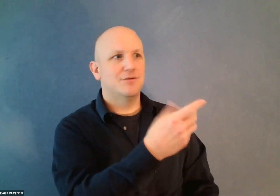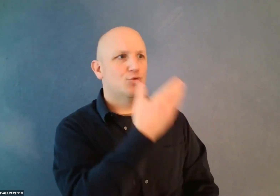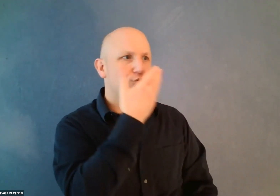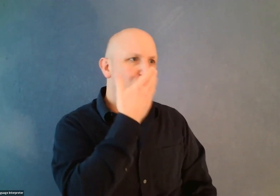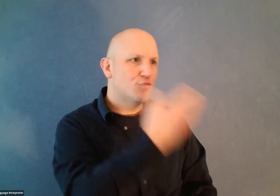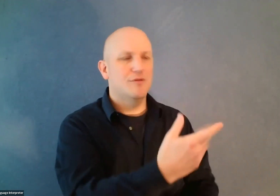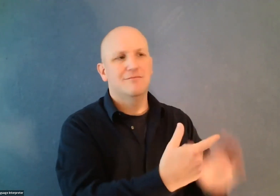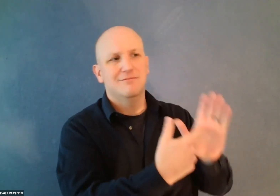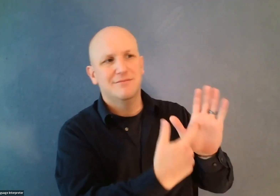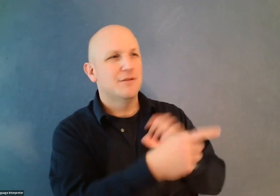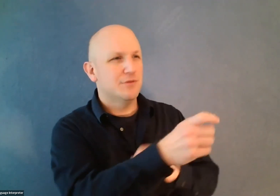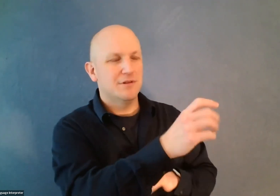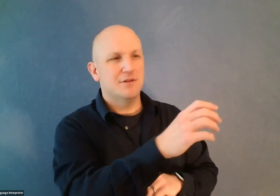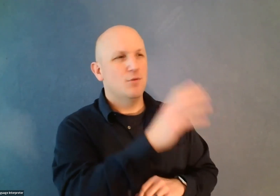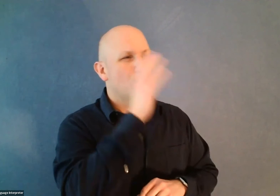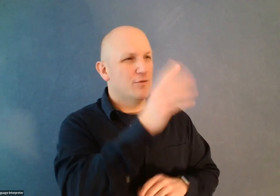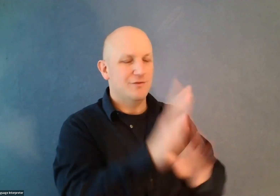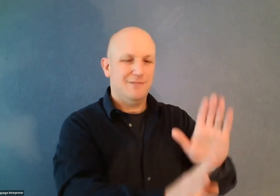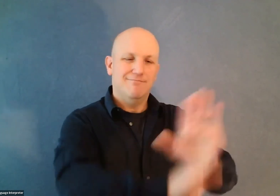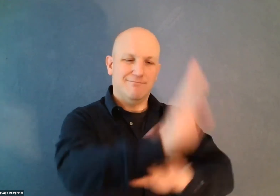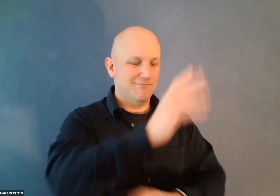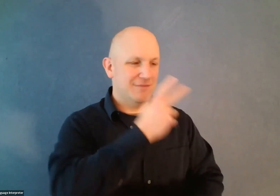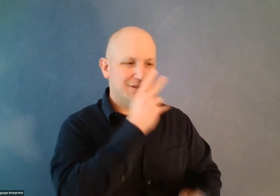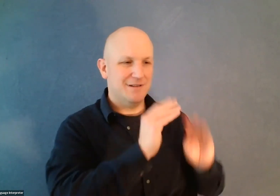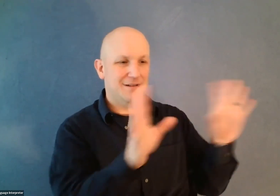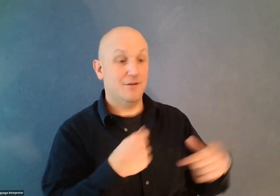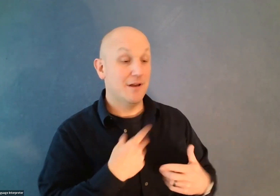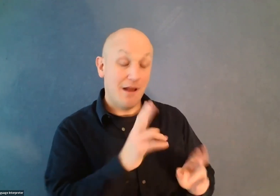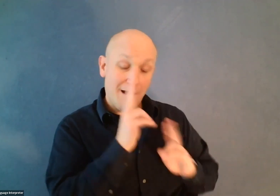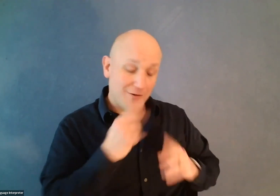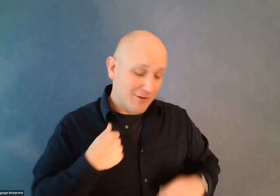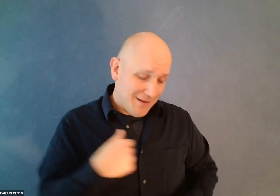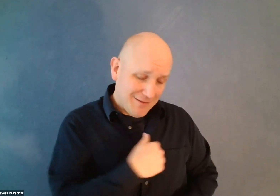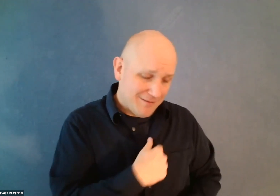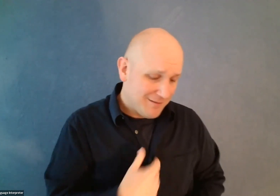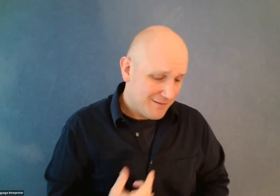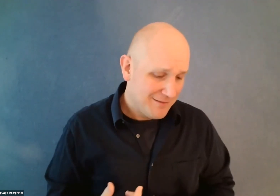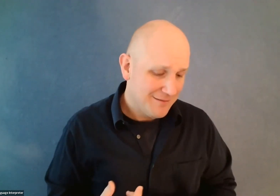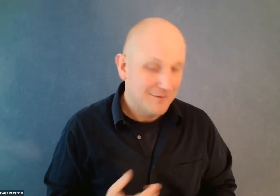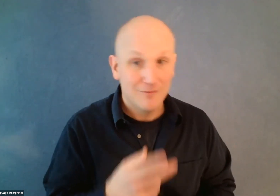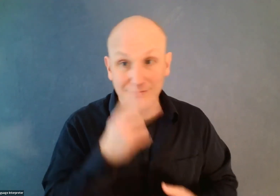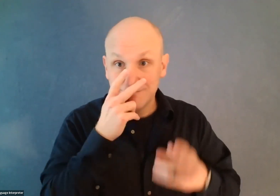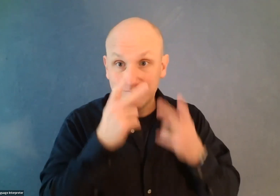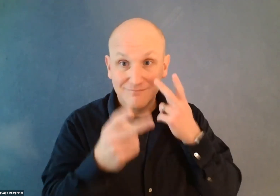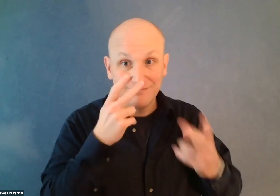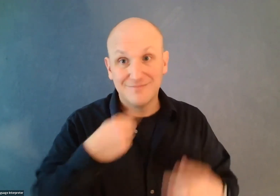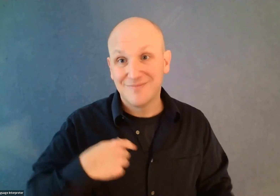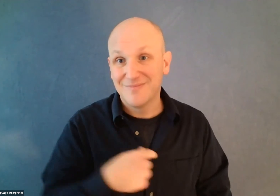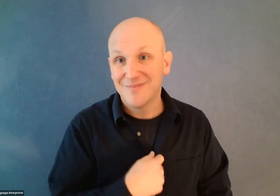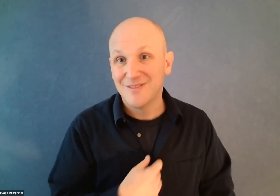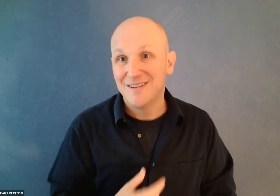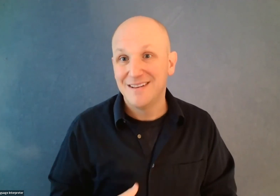she goes on. Again, it's such an honor, and I think really shows the way